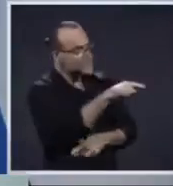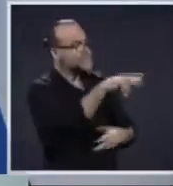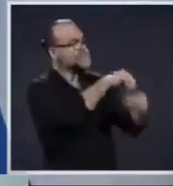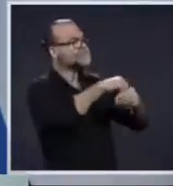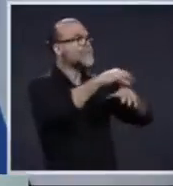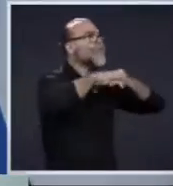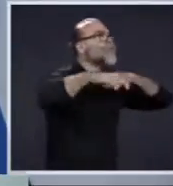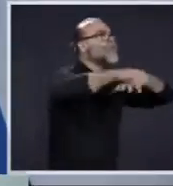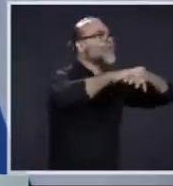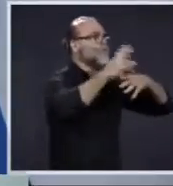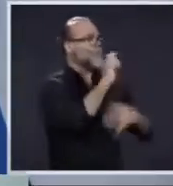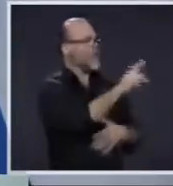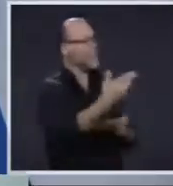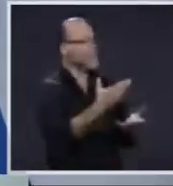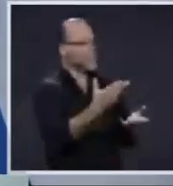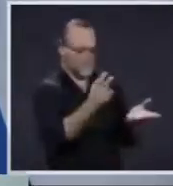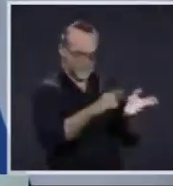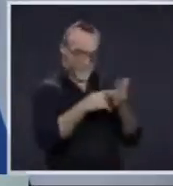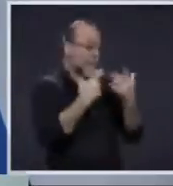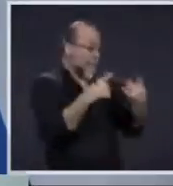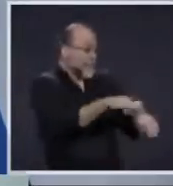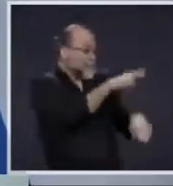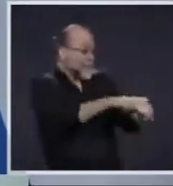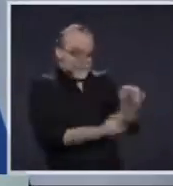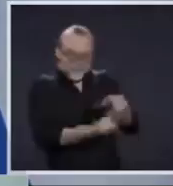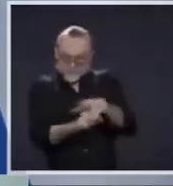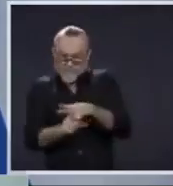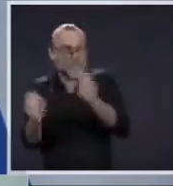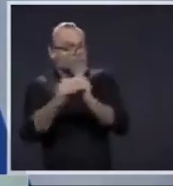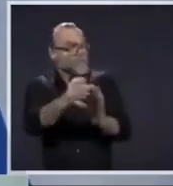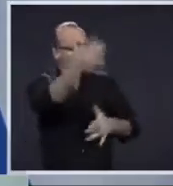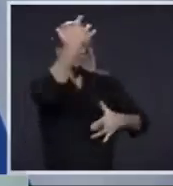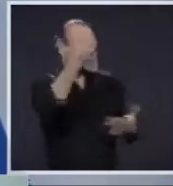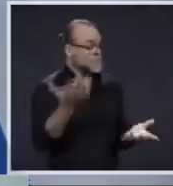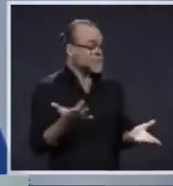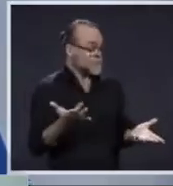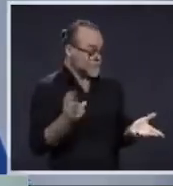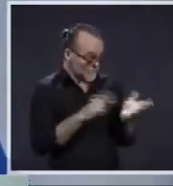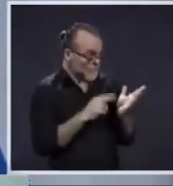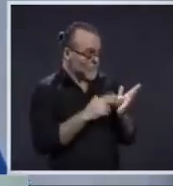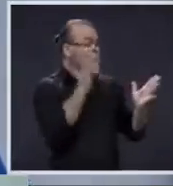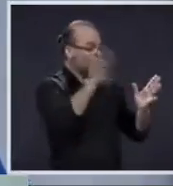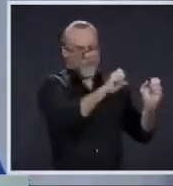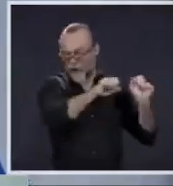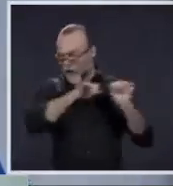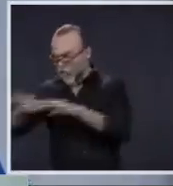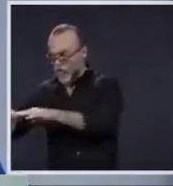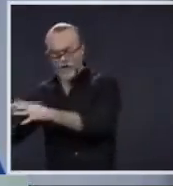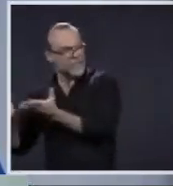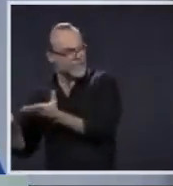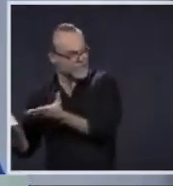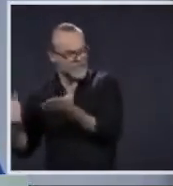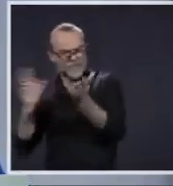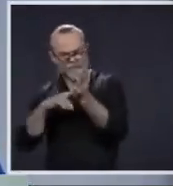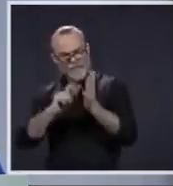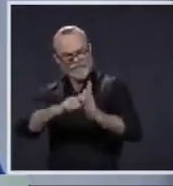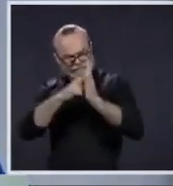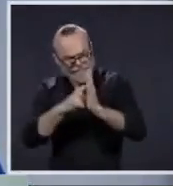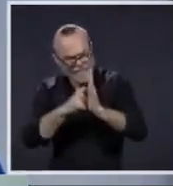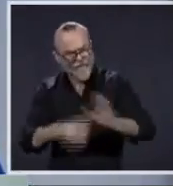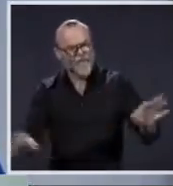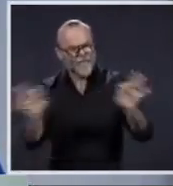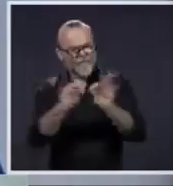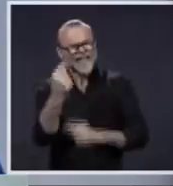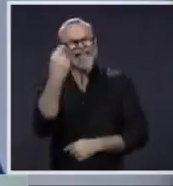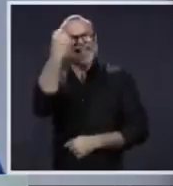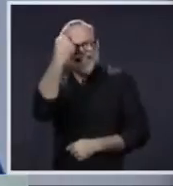to others, hey, please, you're not respecting the 2 meters in the right way. Not to fight, but to